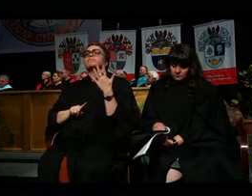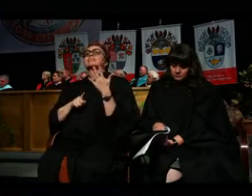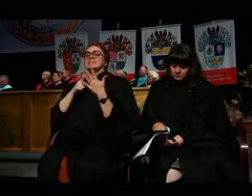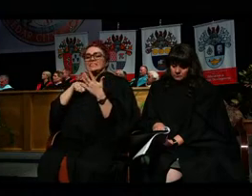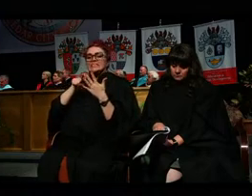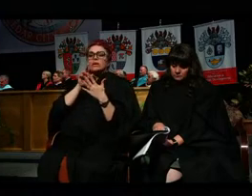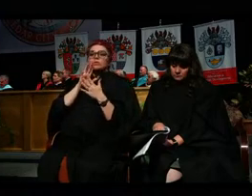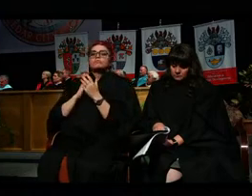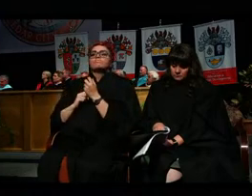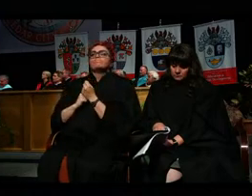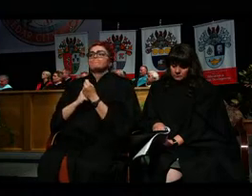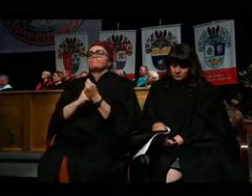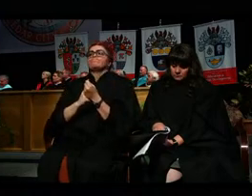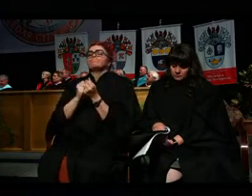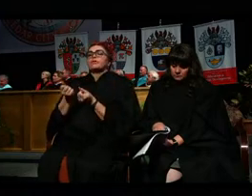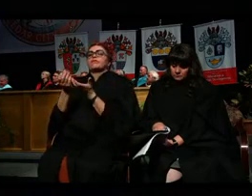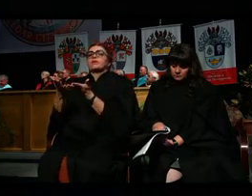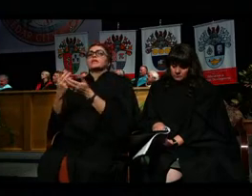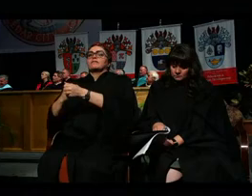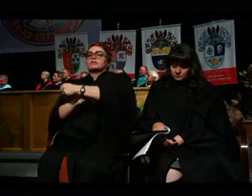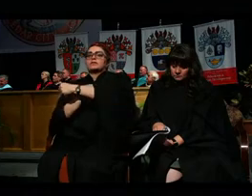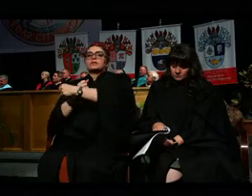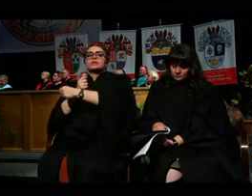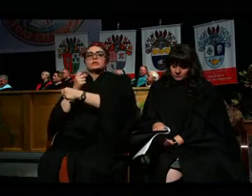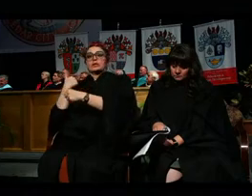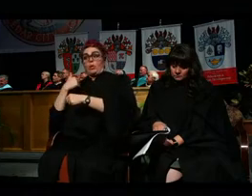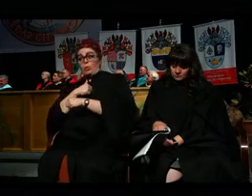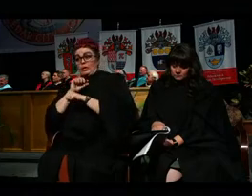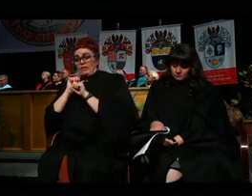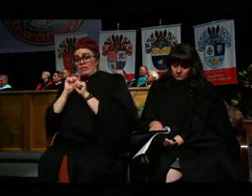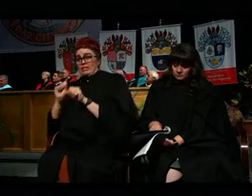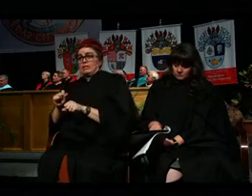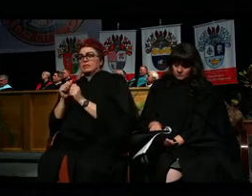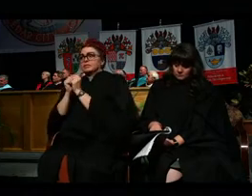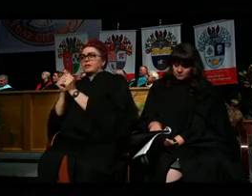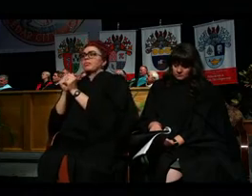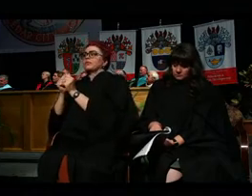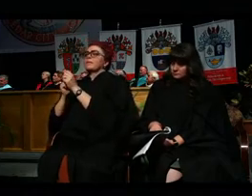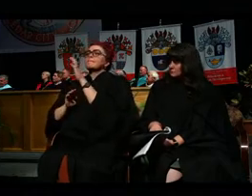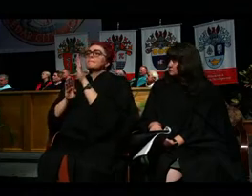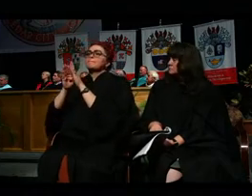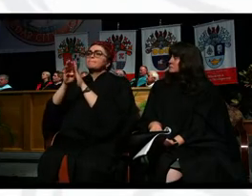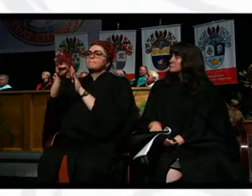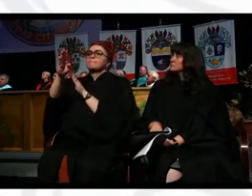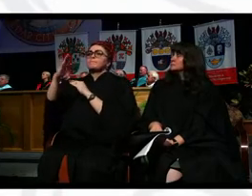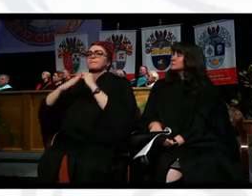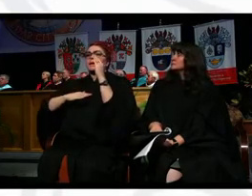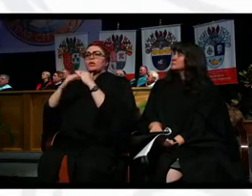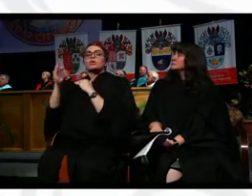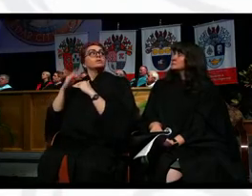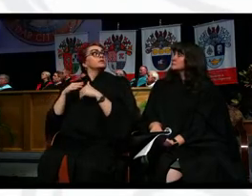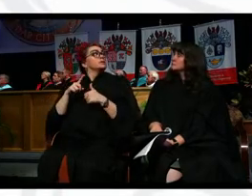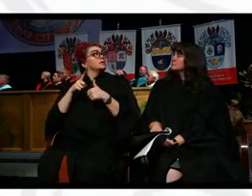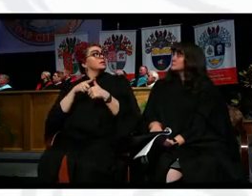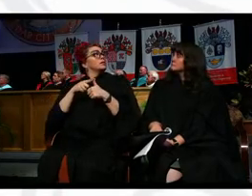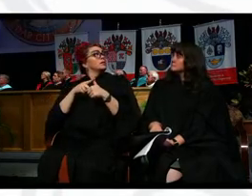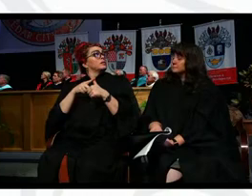foundation upon which we together can build in the months and years ahead. Increase access and